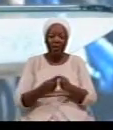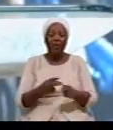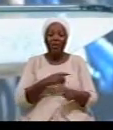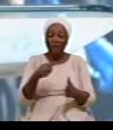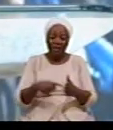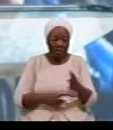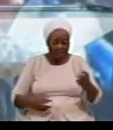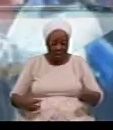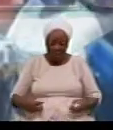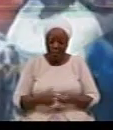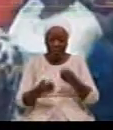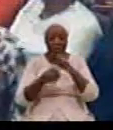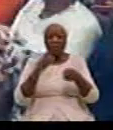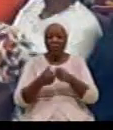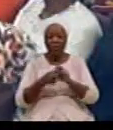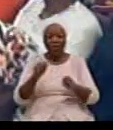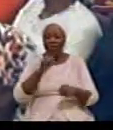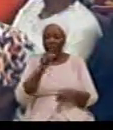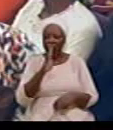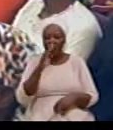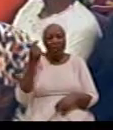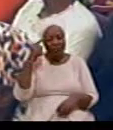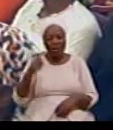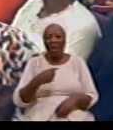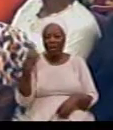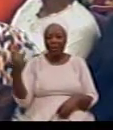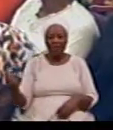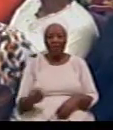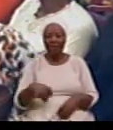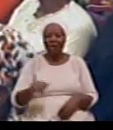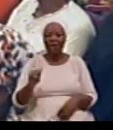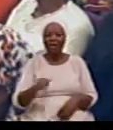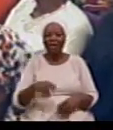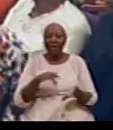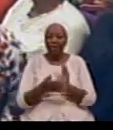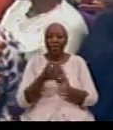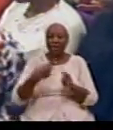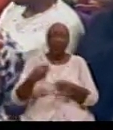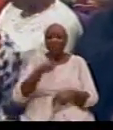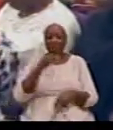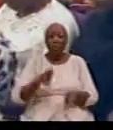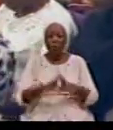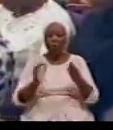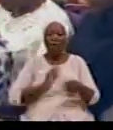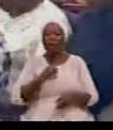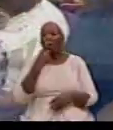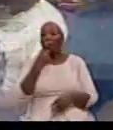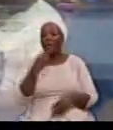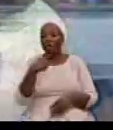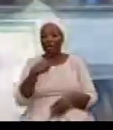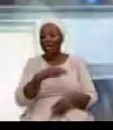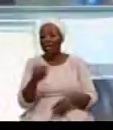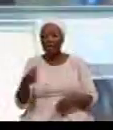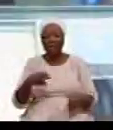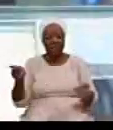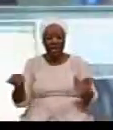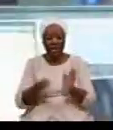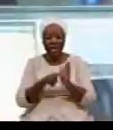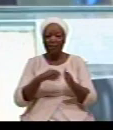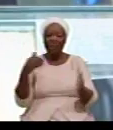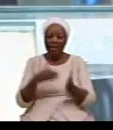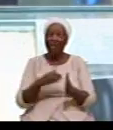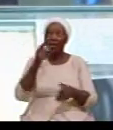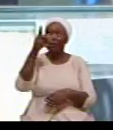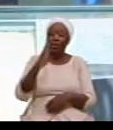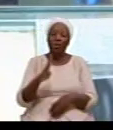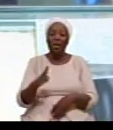be forever. We're not going to open our mouth and say anything negative against God, against Christ,